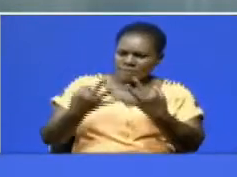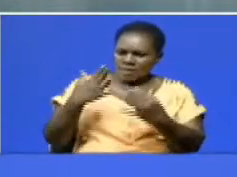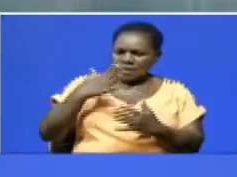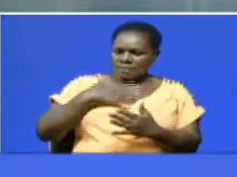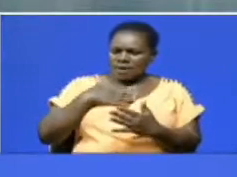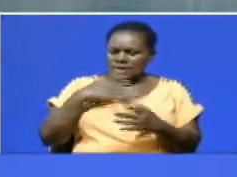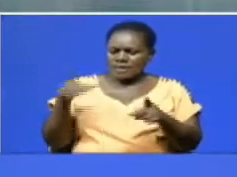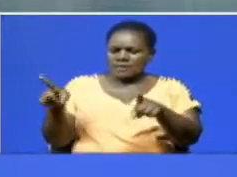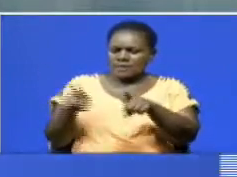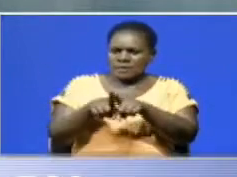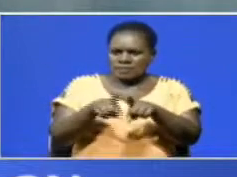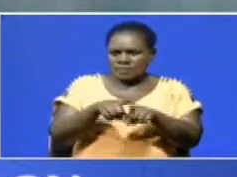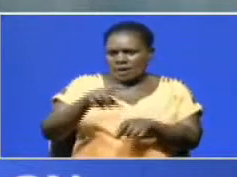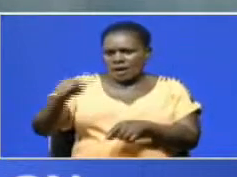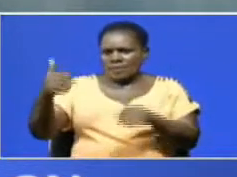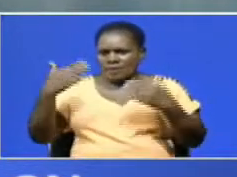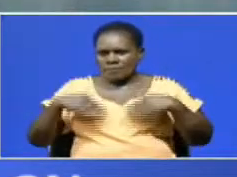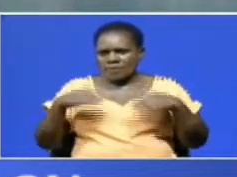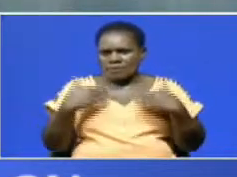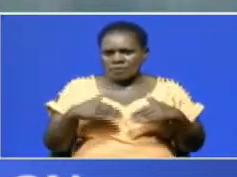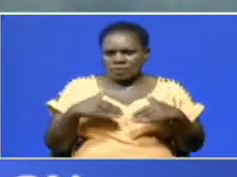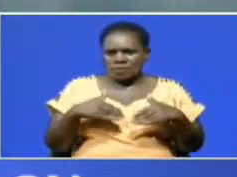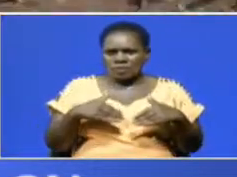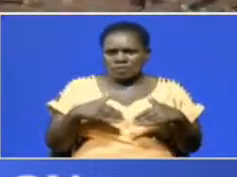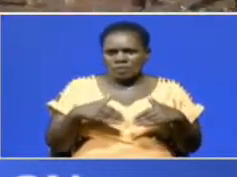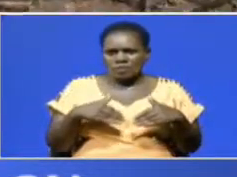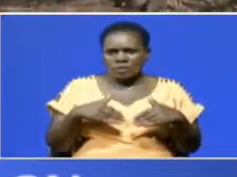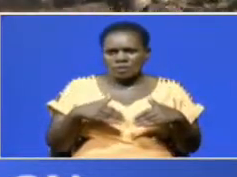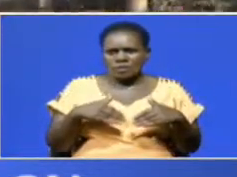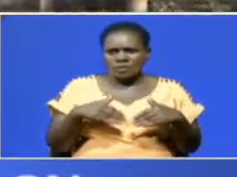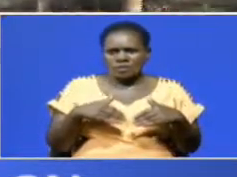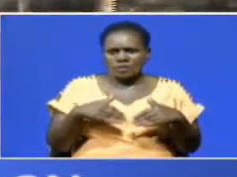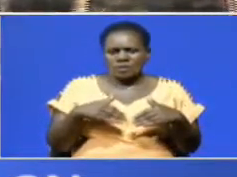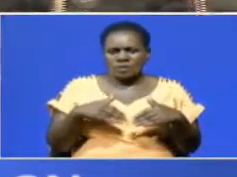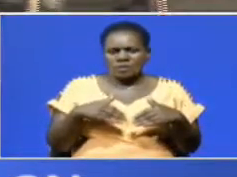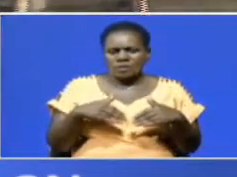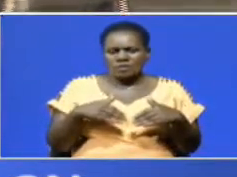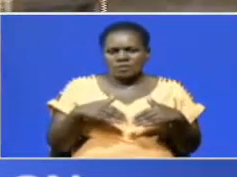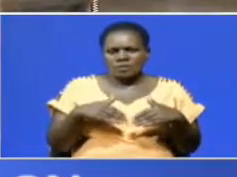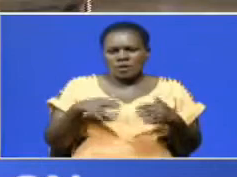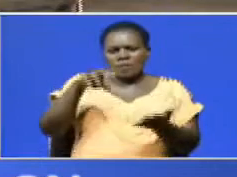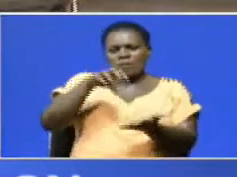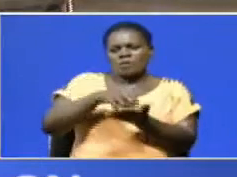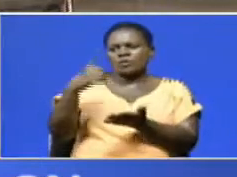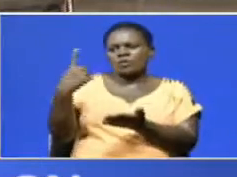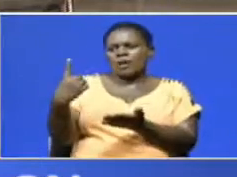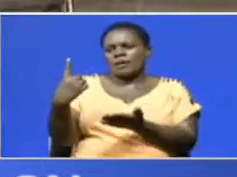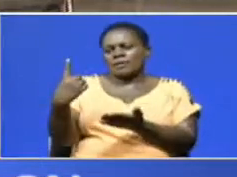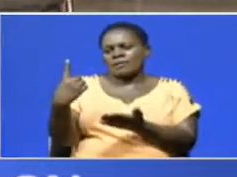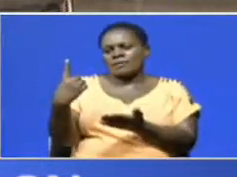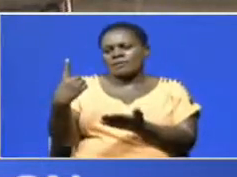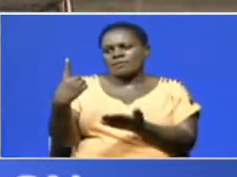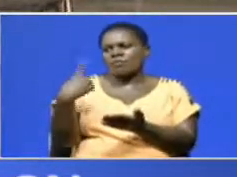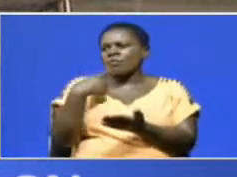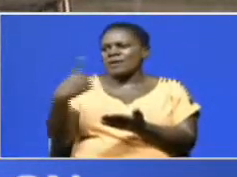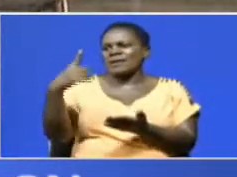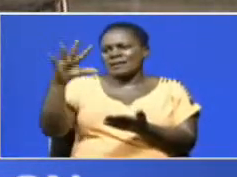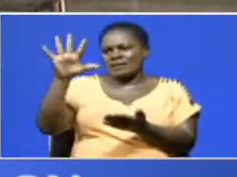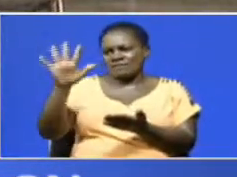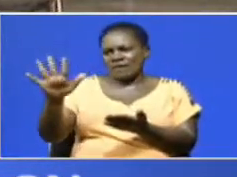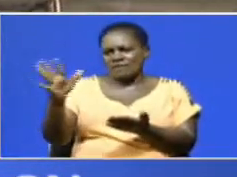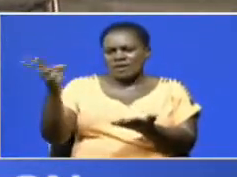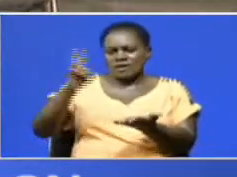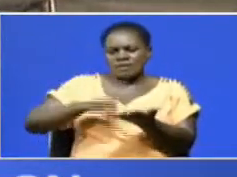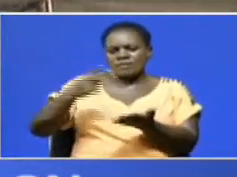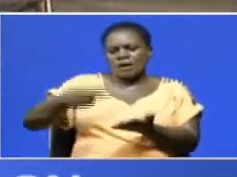and other people, also the players in Kenya. So ranked position 151 worldwide, Okutoyi has